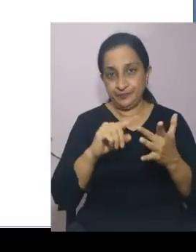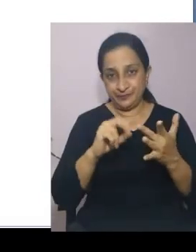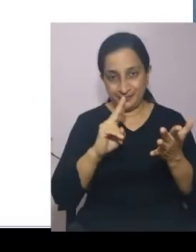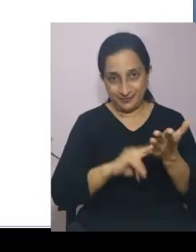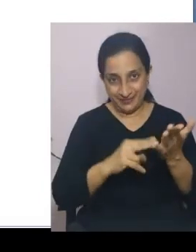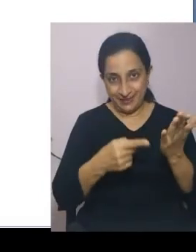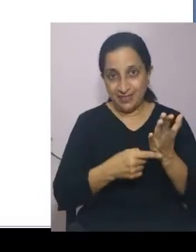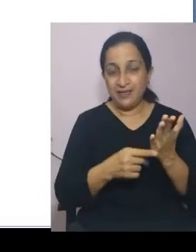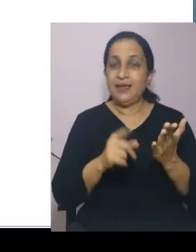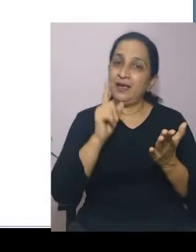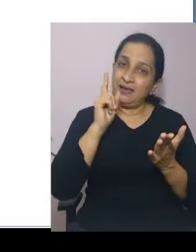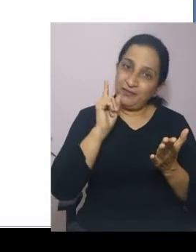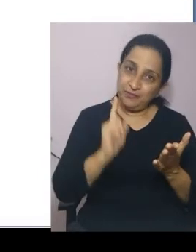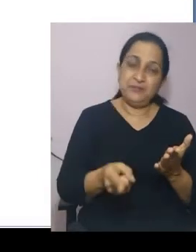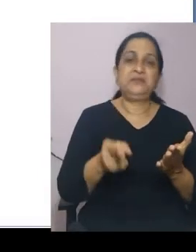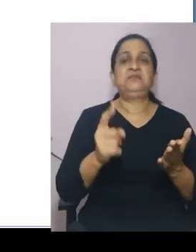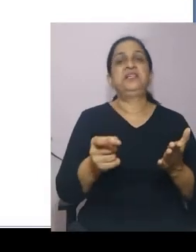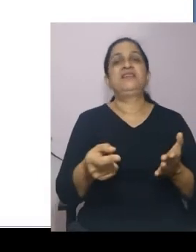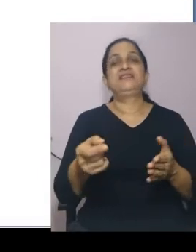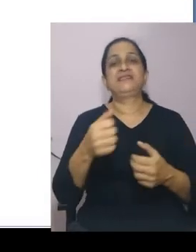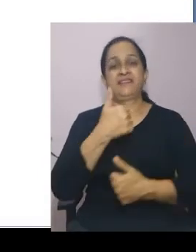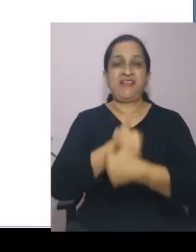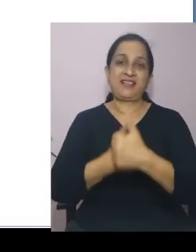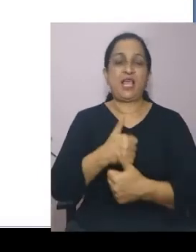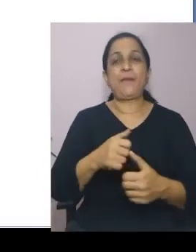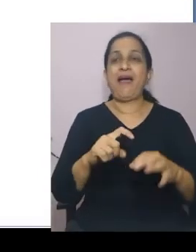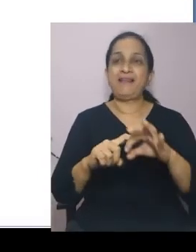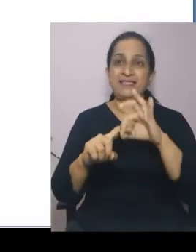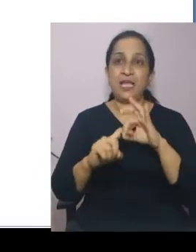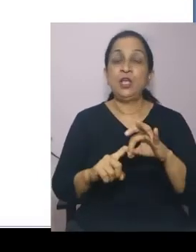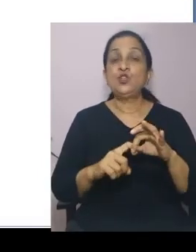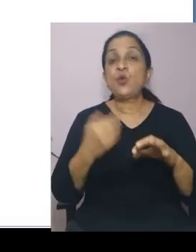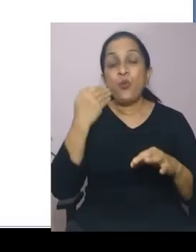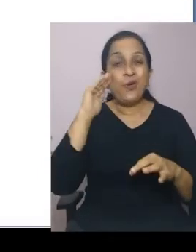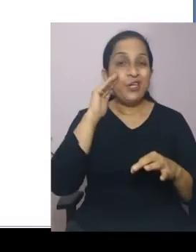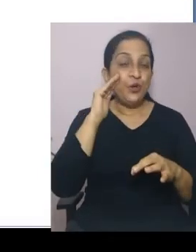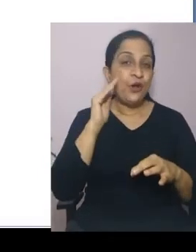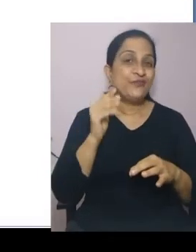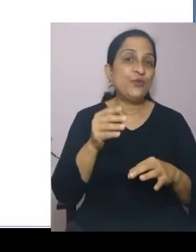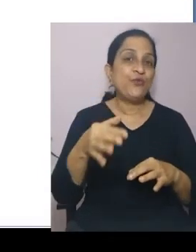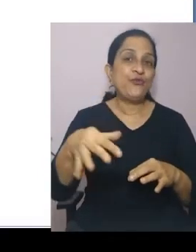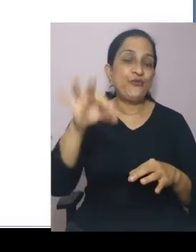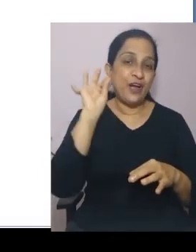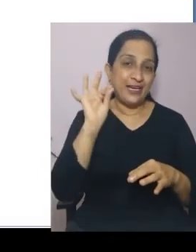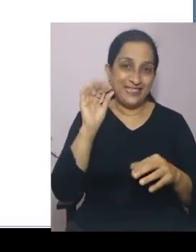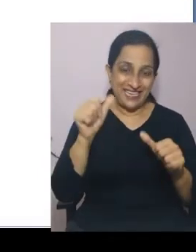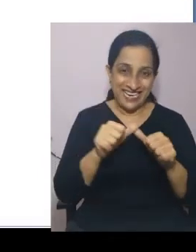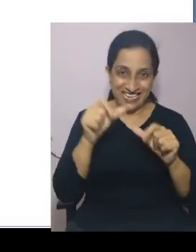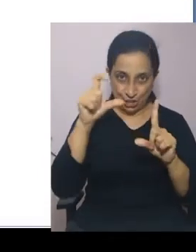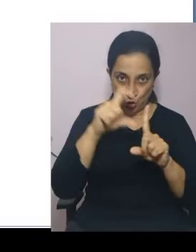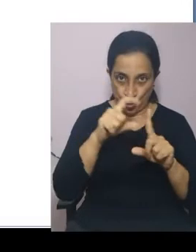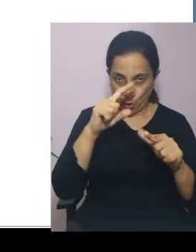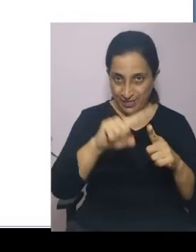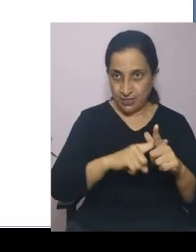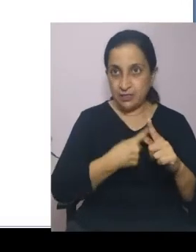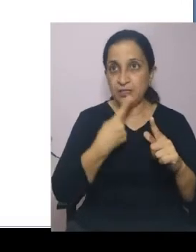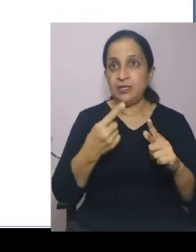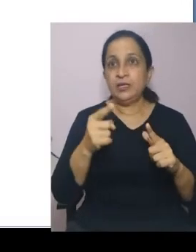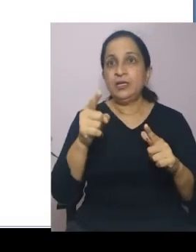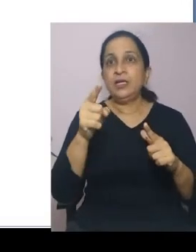adjoint, how to find. When you are asked to find adjoint, what you have to do? Simply you have to